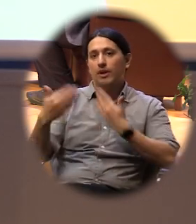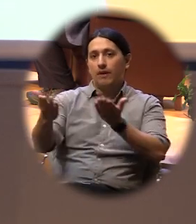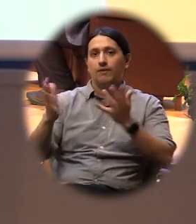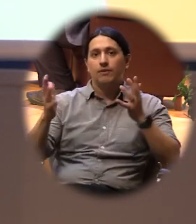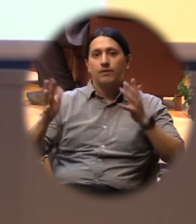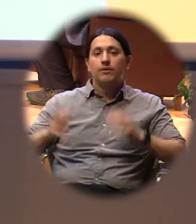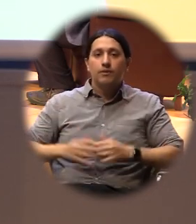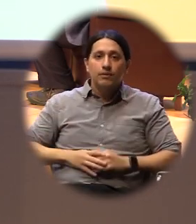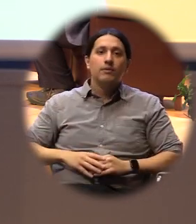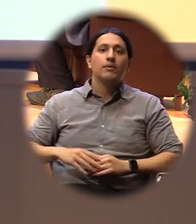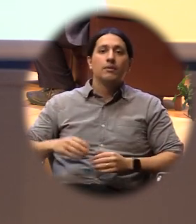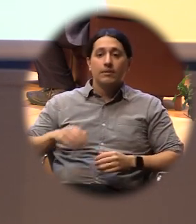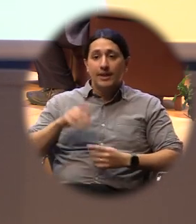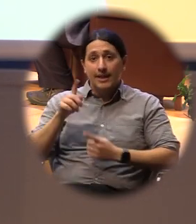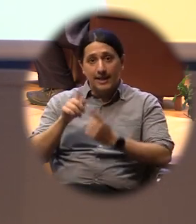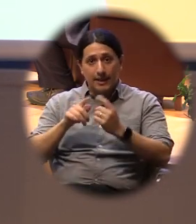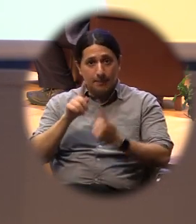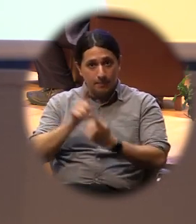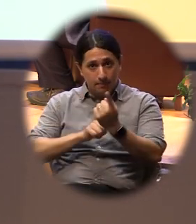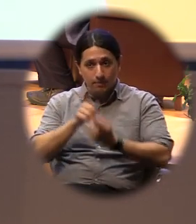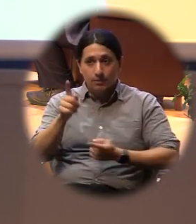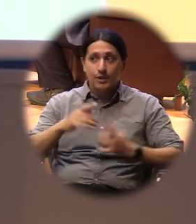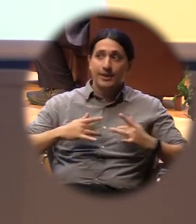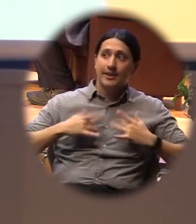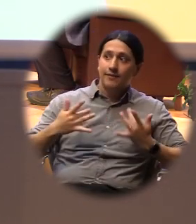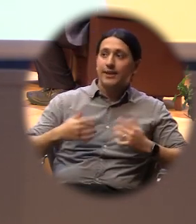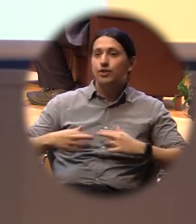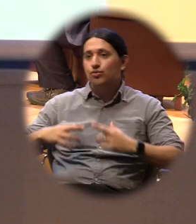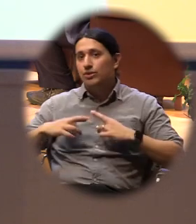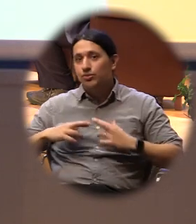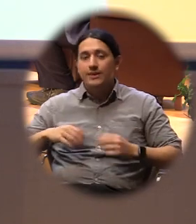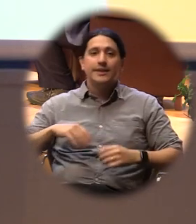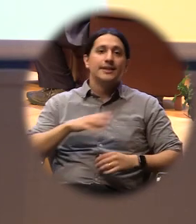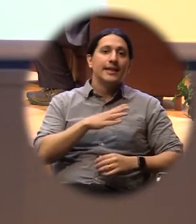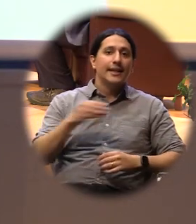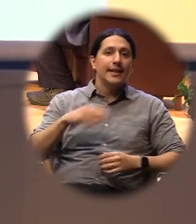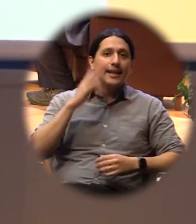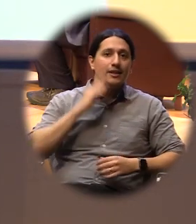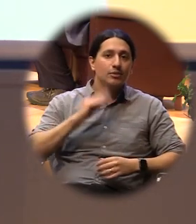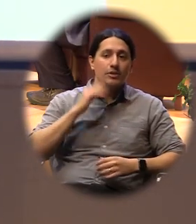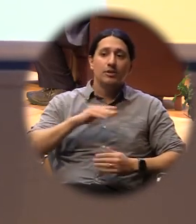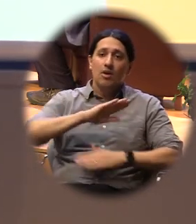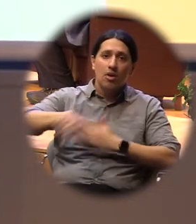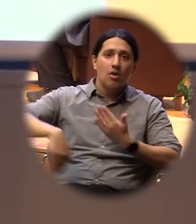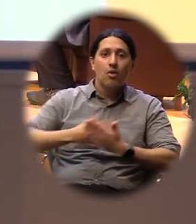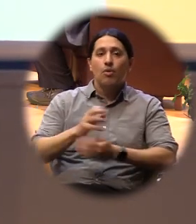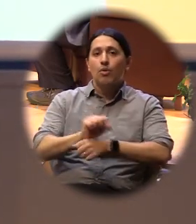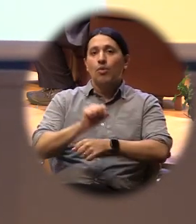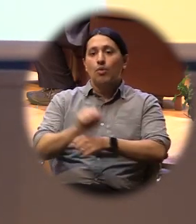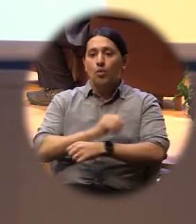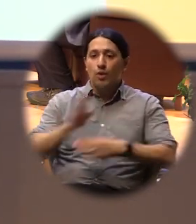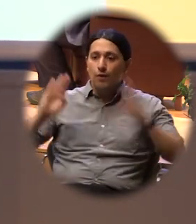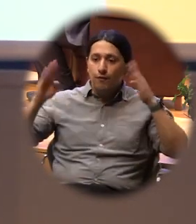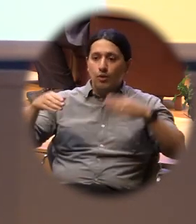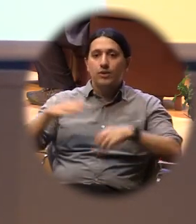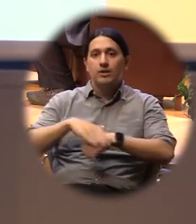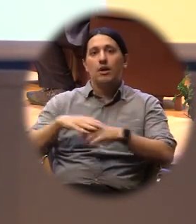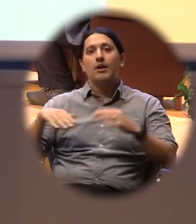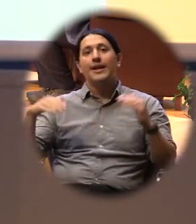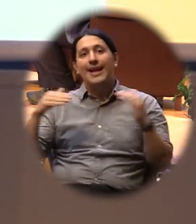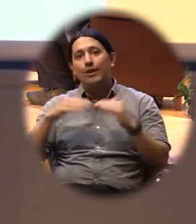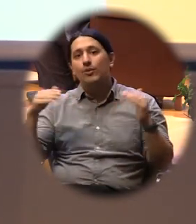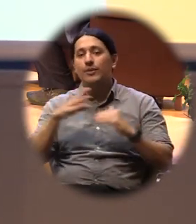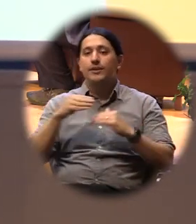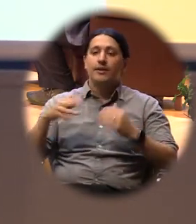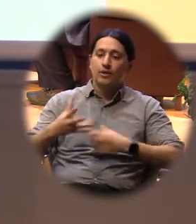in-person events and retreats and experiences. All of the work that we do is focused on equity and inclusion